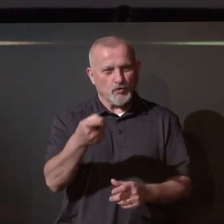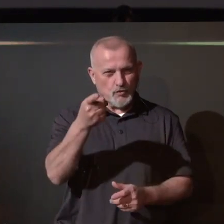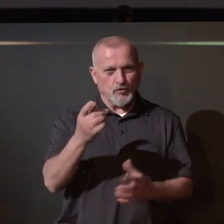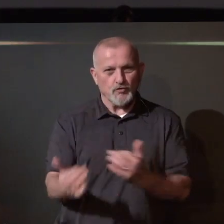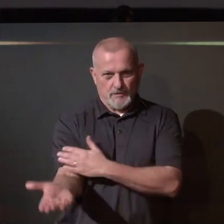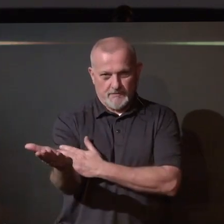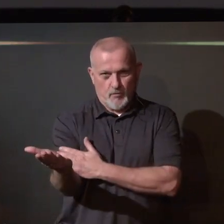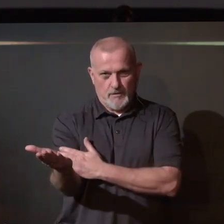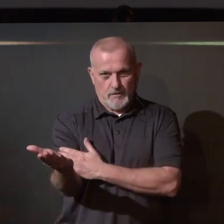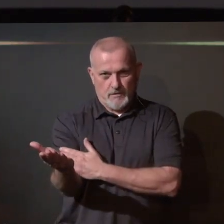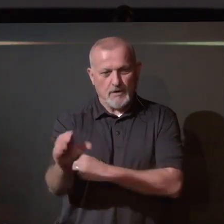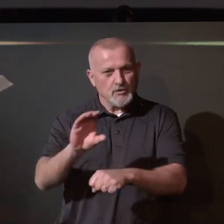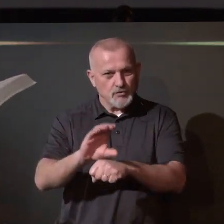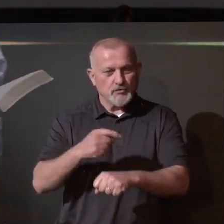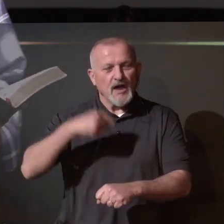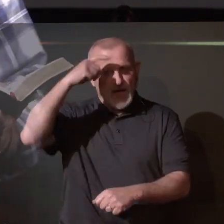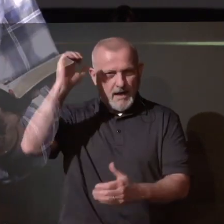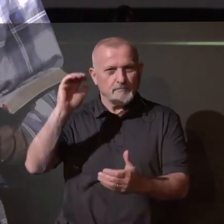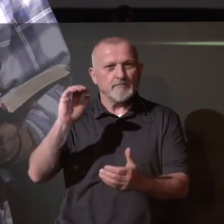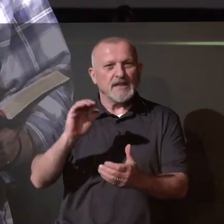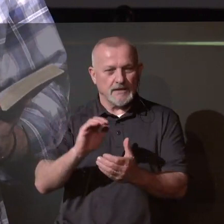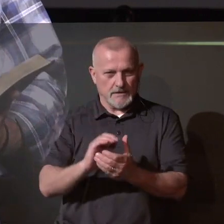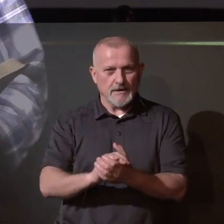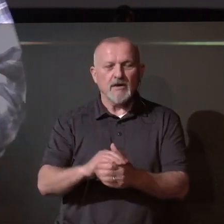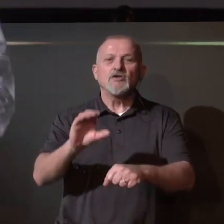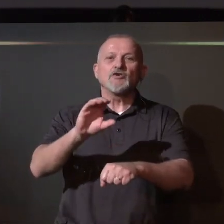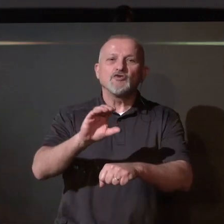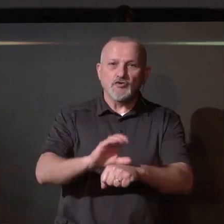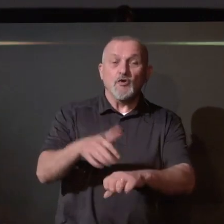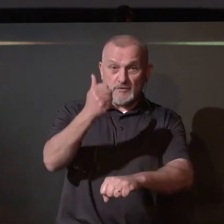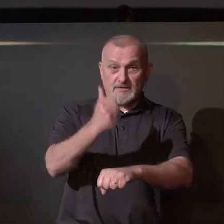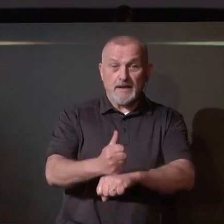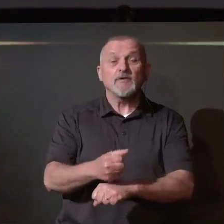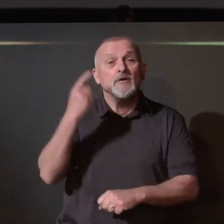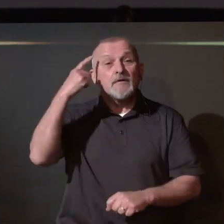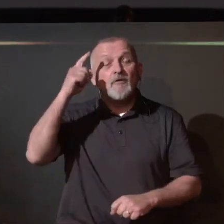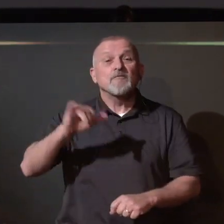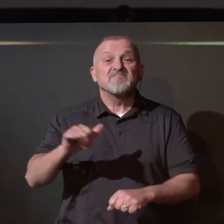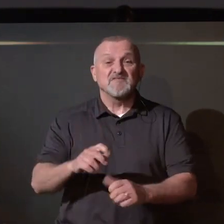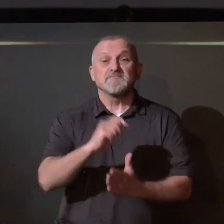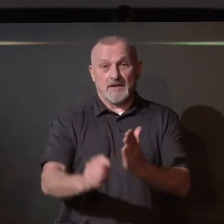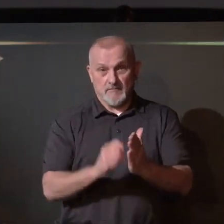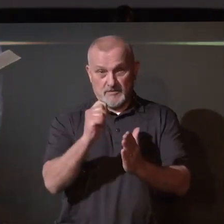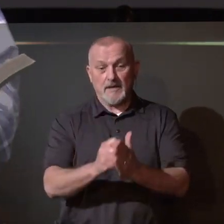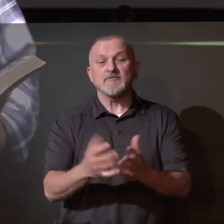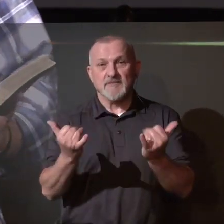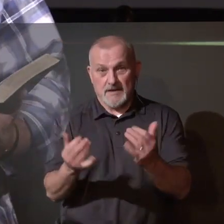that I believe that the church was raised up for such days as these, to be a blessing to our